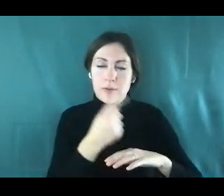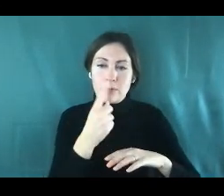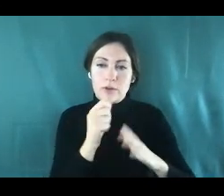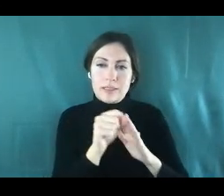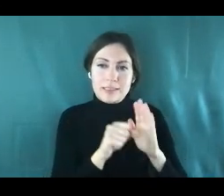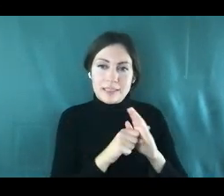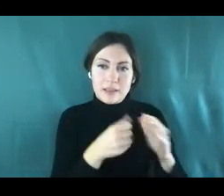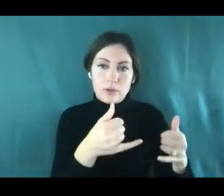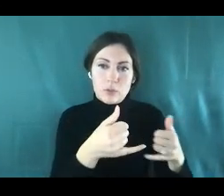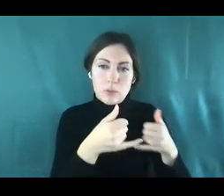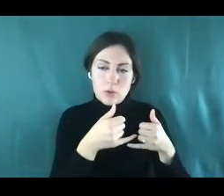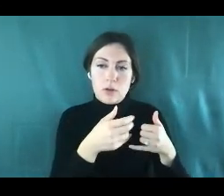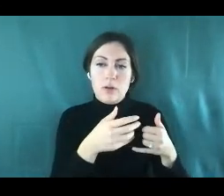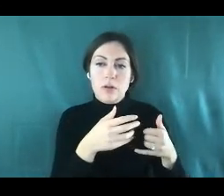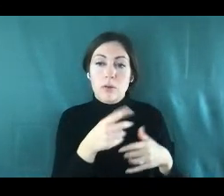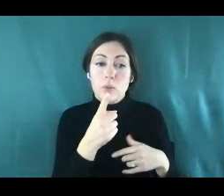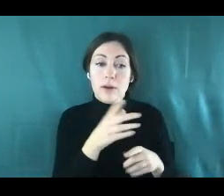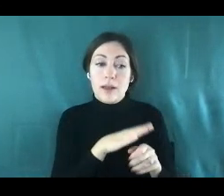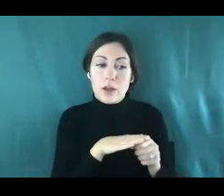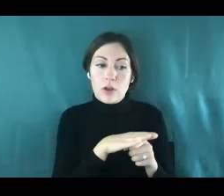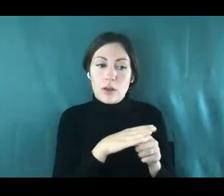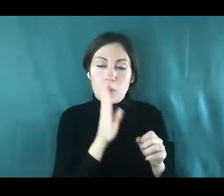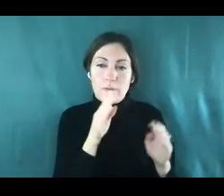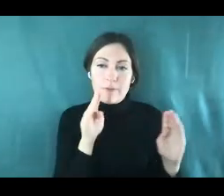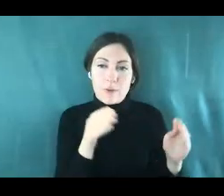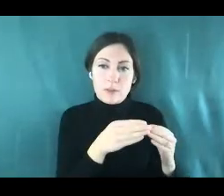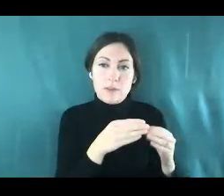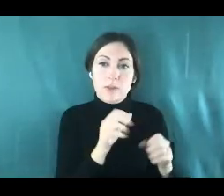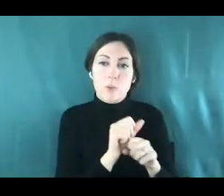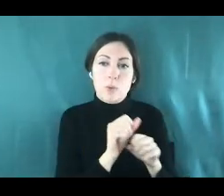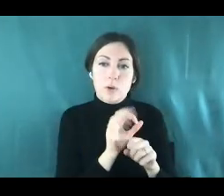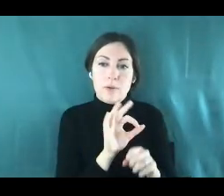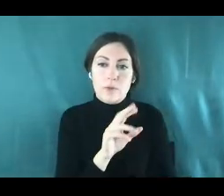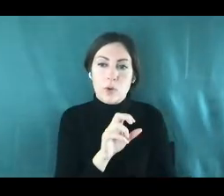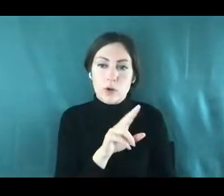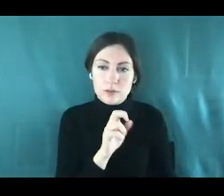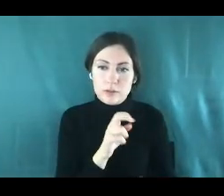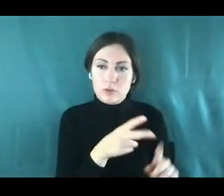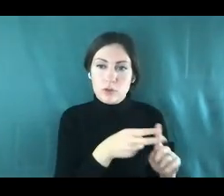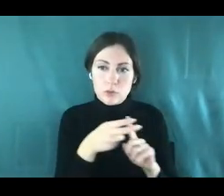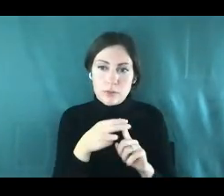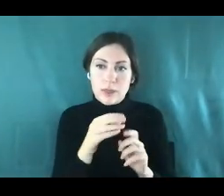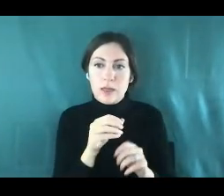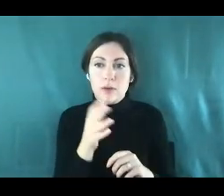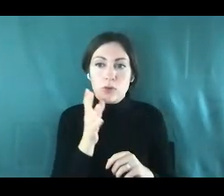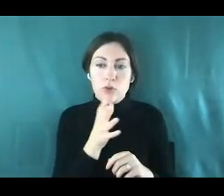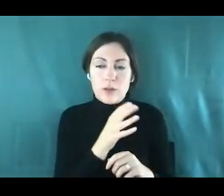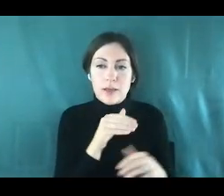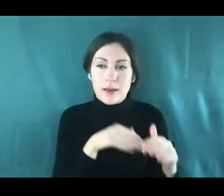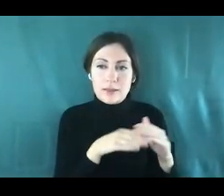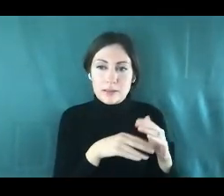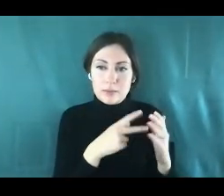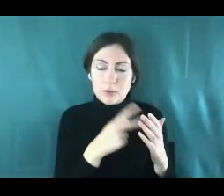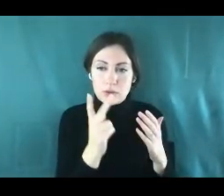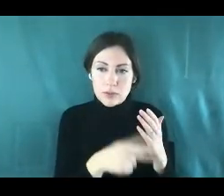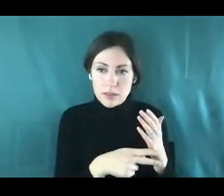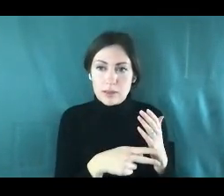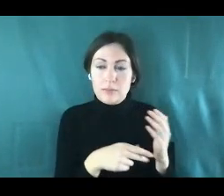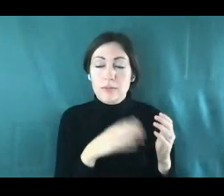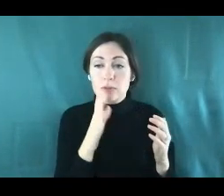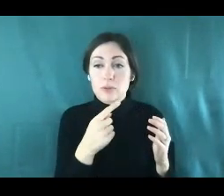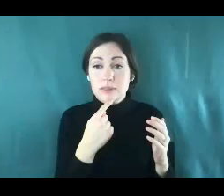one of those areas that they're going to be working on is the Workforce Recruitment and Rural Access Program. So I would say,